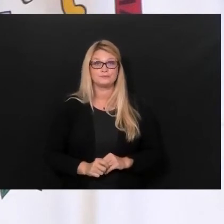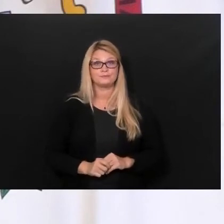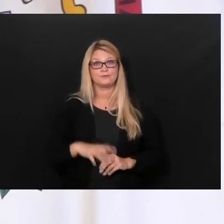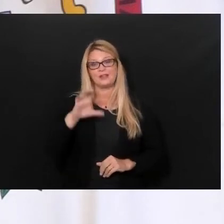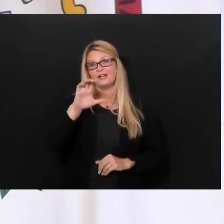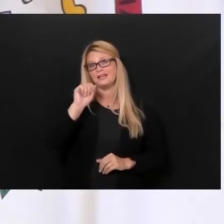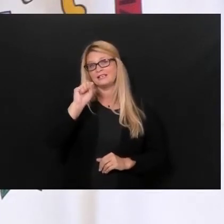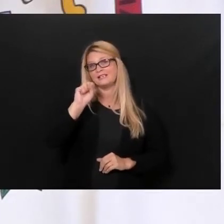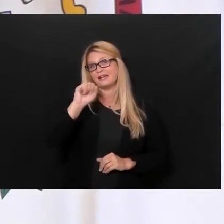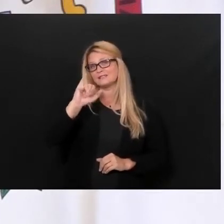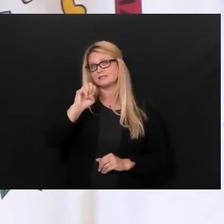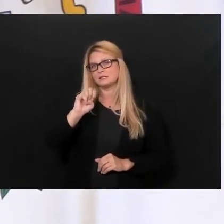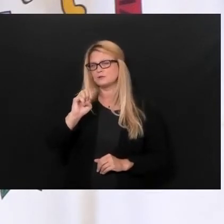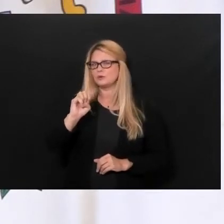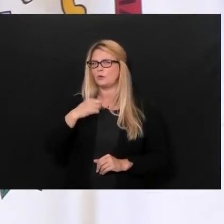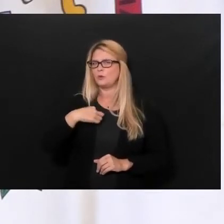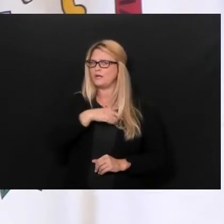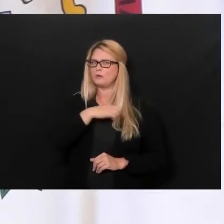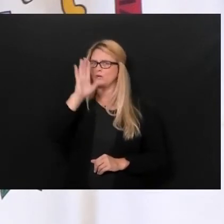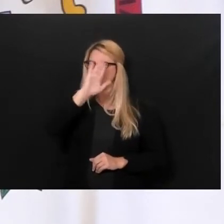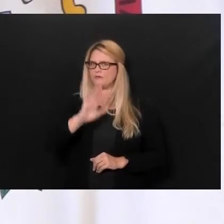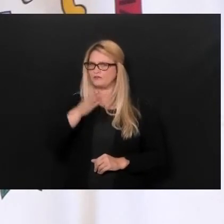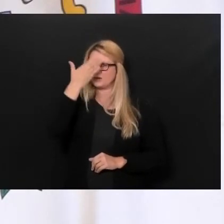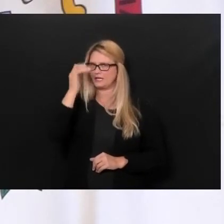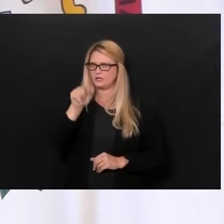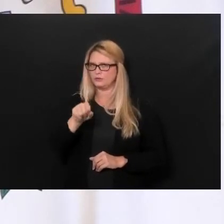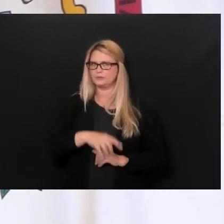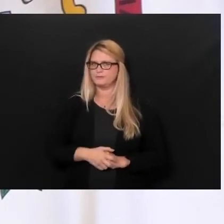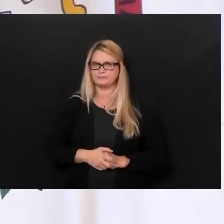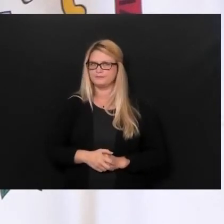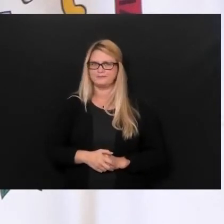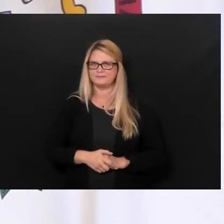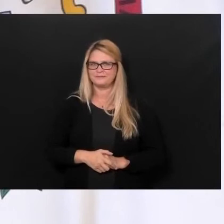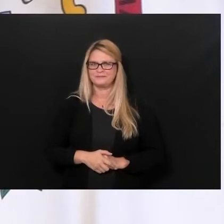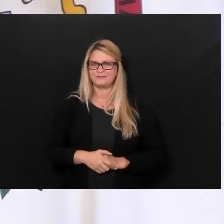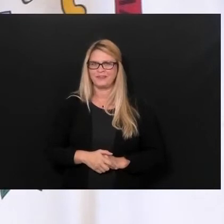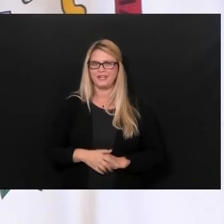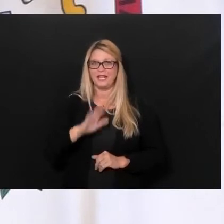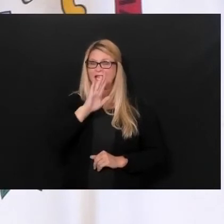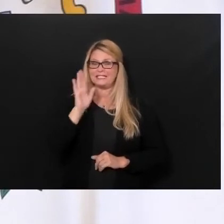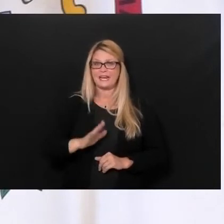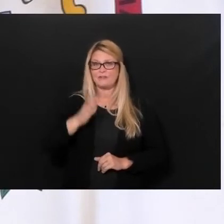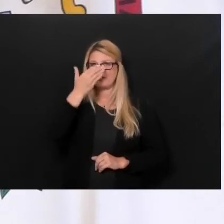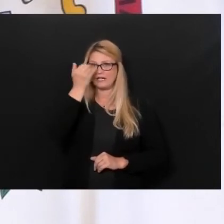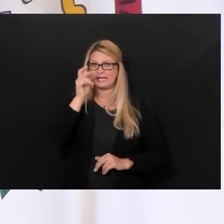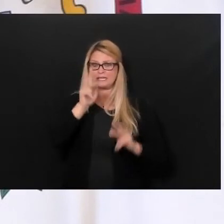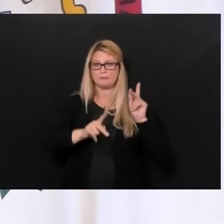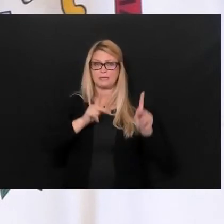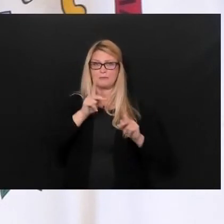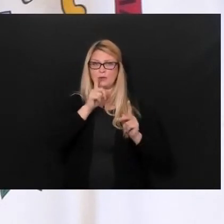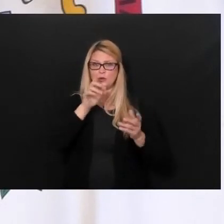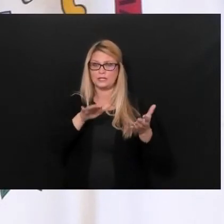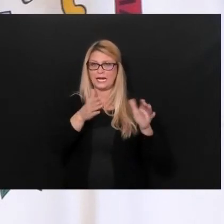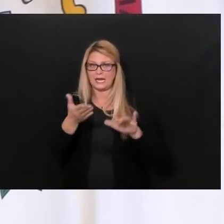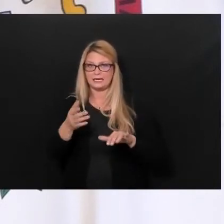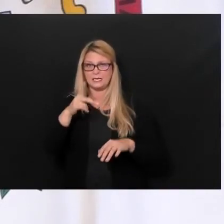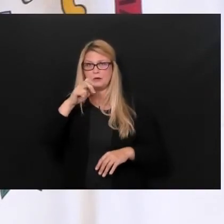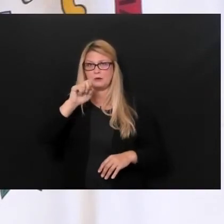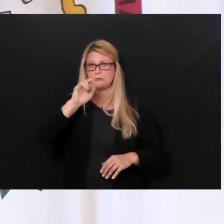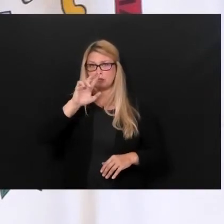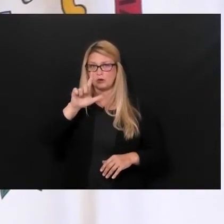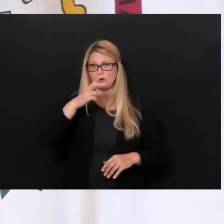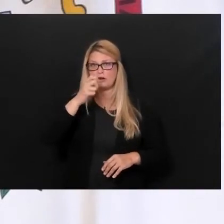Cassie, we're not going to forget you. That's all there is to it. And we're not going to forget all those that we lost at Pearl Harbor and all